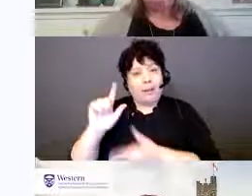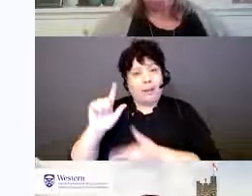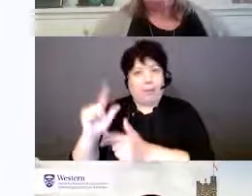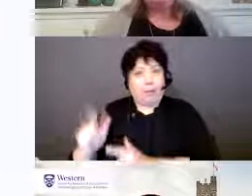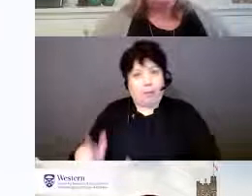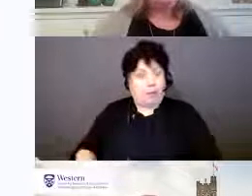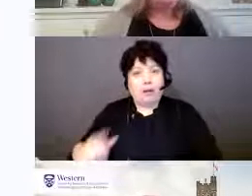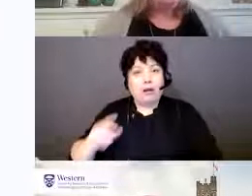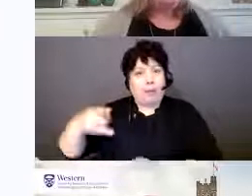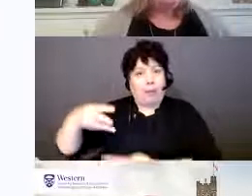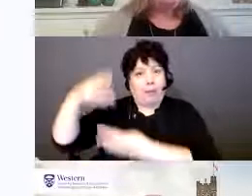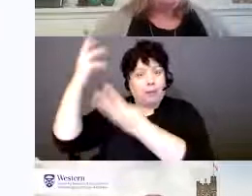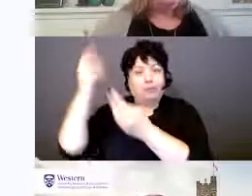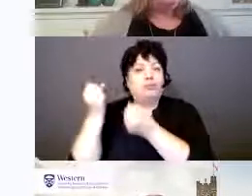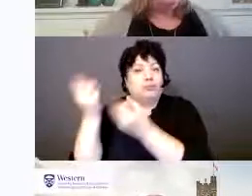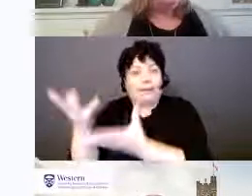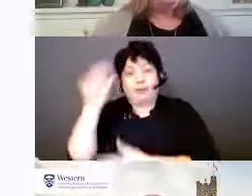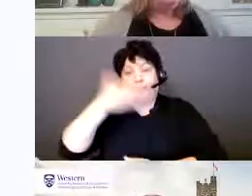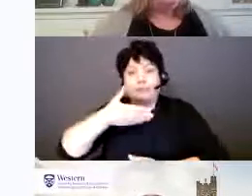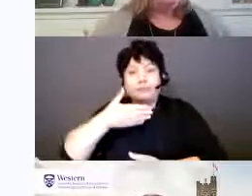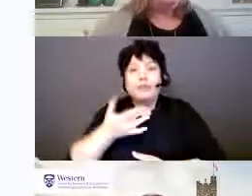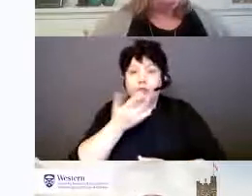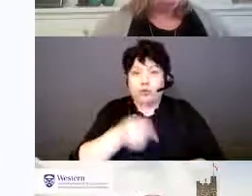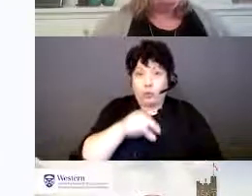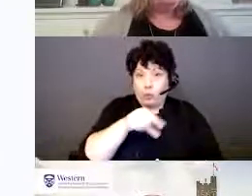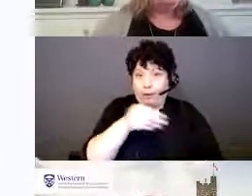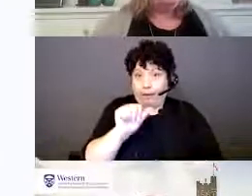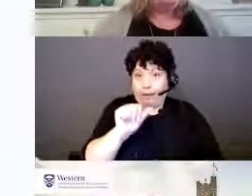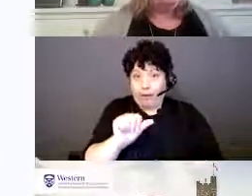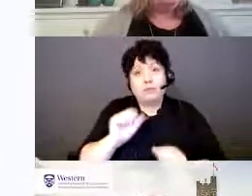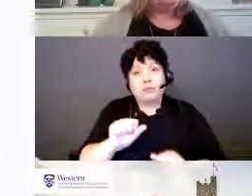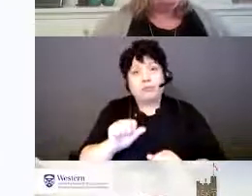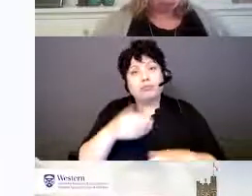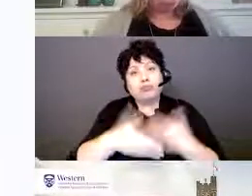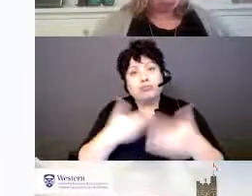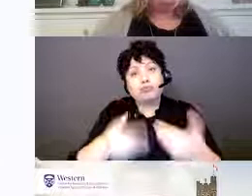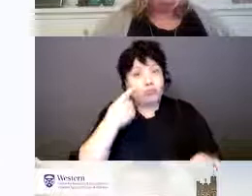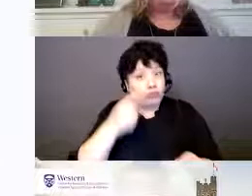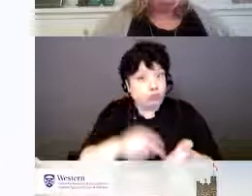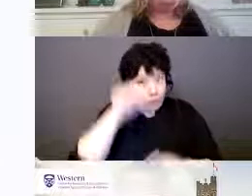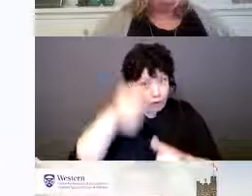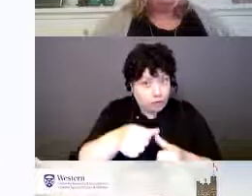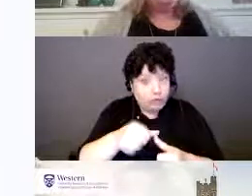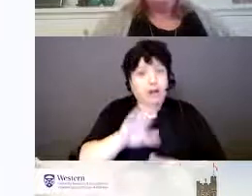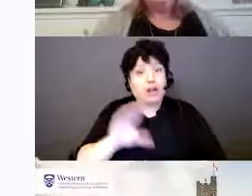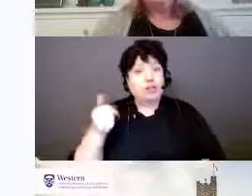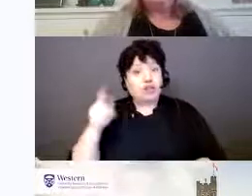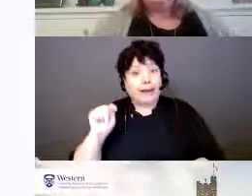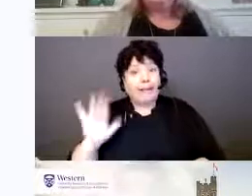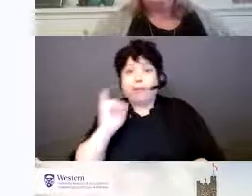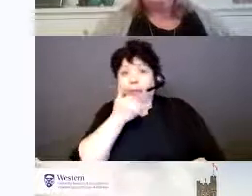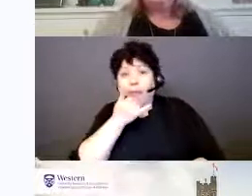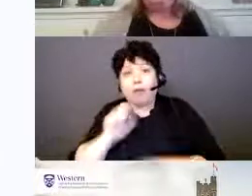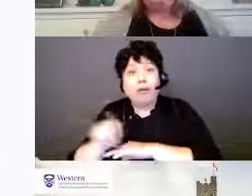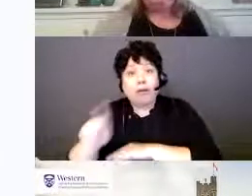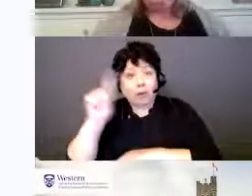will be posting things during the session. So just a reminder, we may remind you during the session in the chat box if we see people accidentally doing that, just